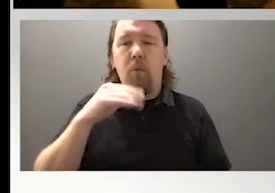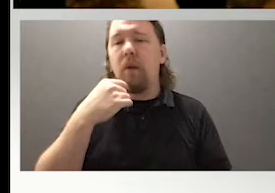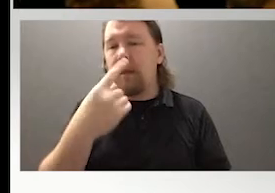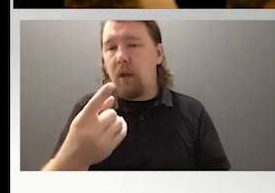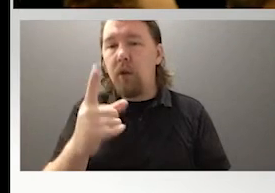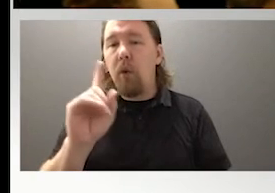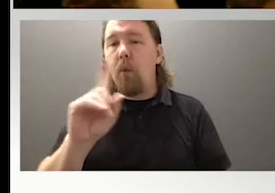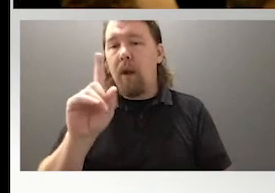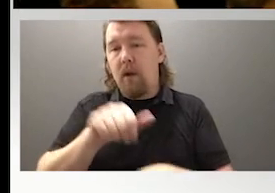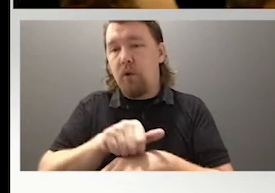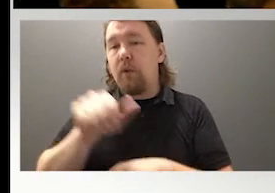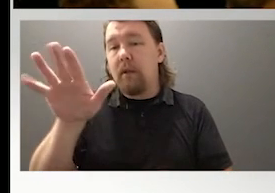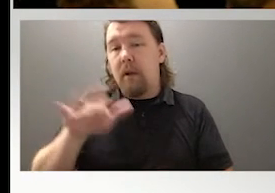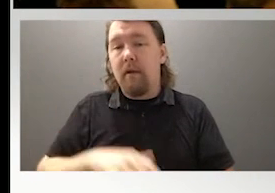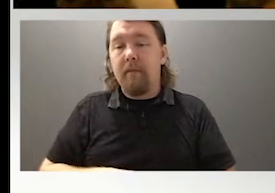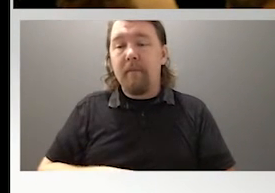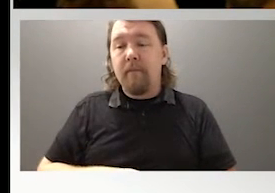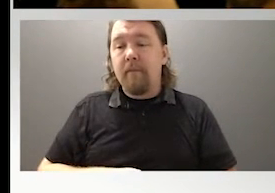the application to.